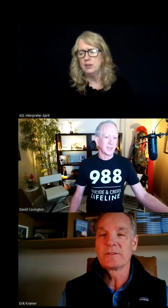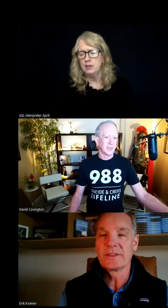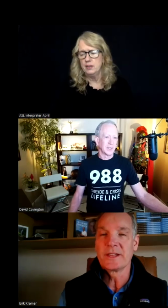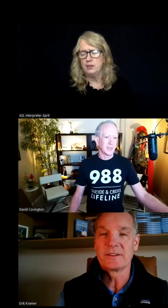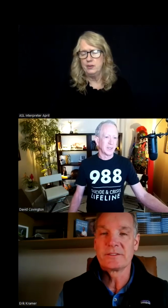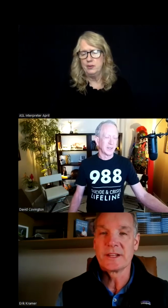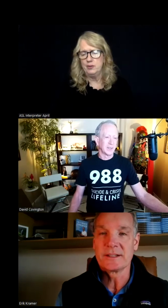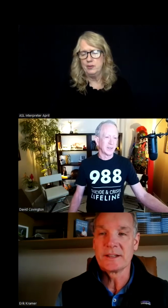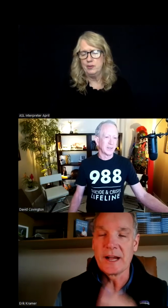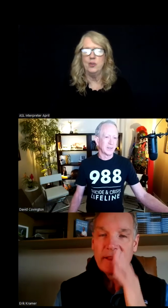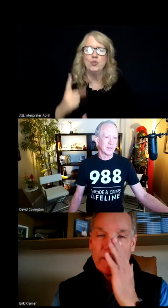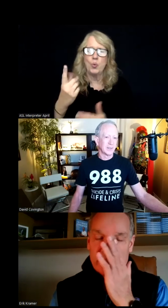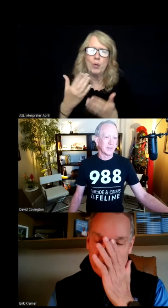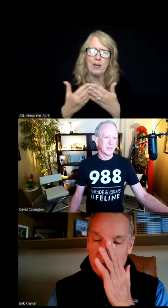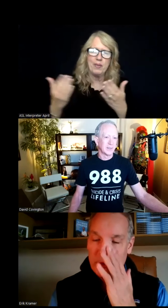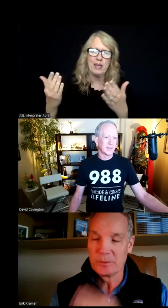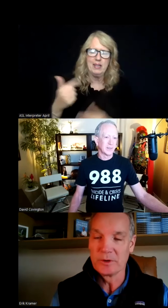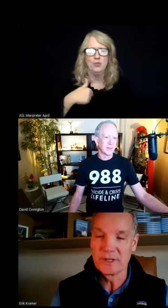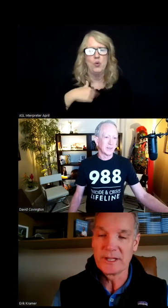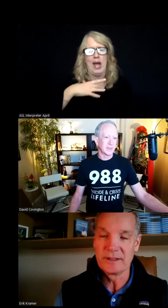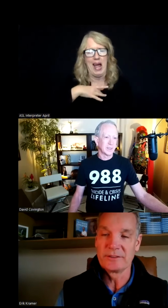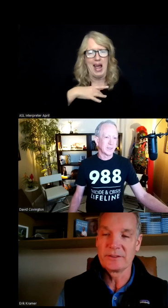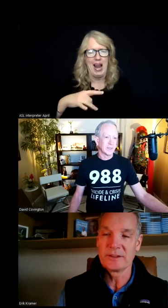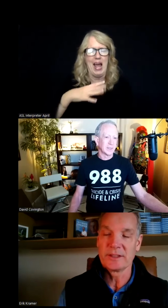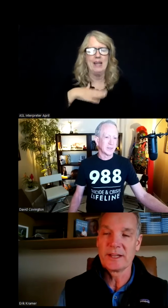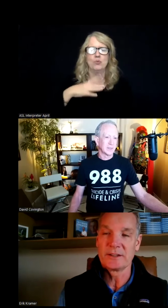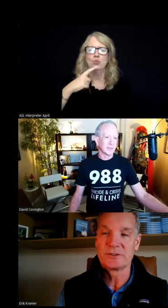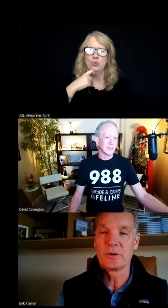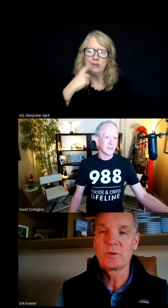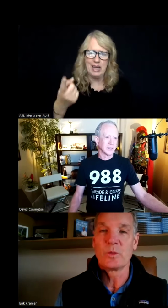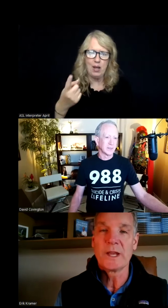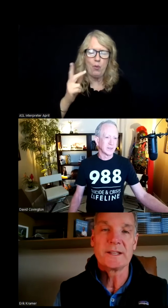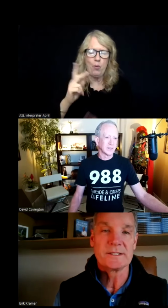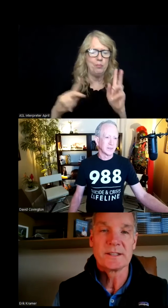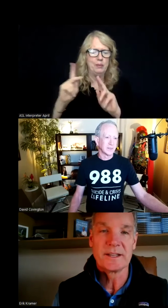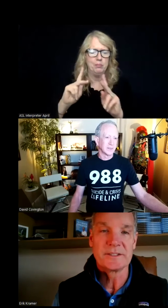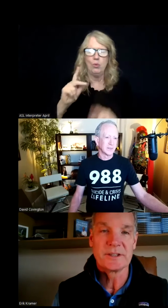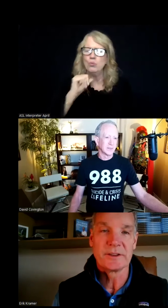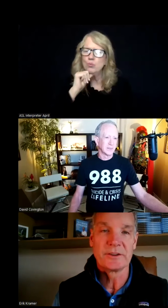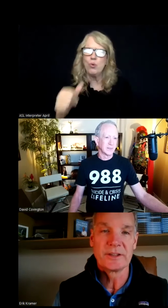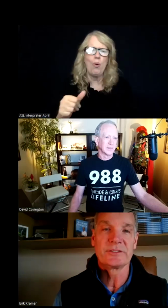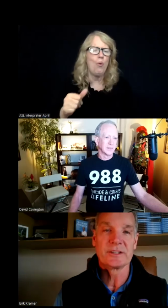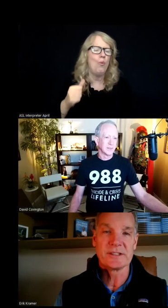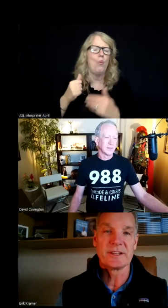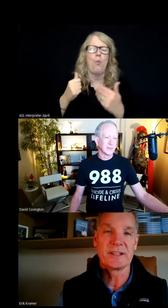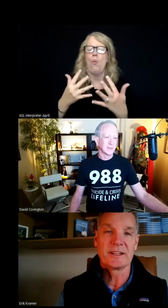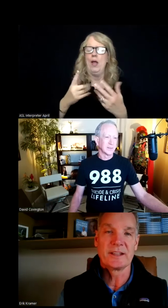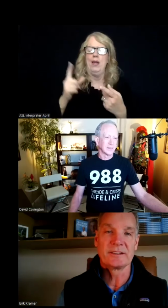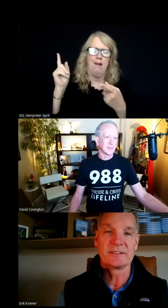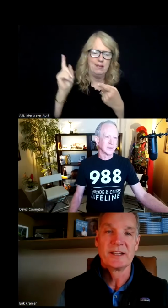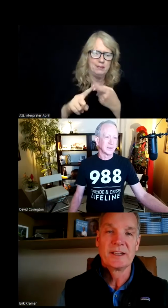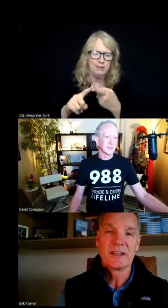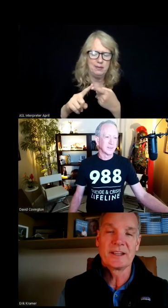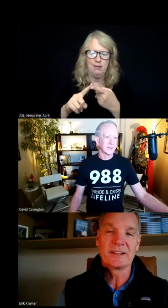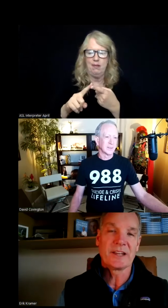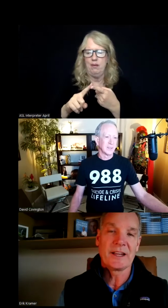one of the things that I like to tell people is that don't wait until there is such a thing